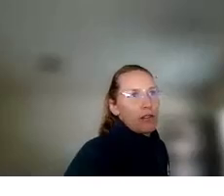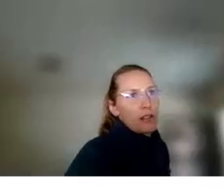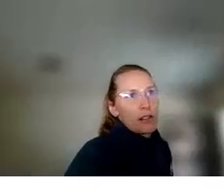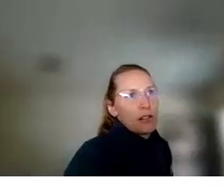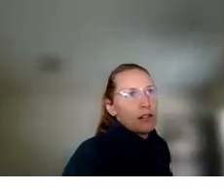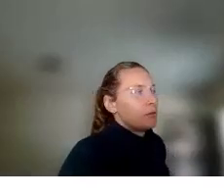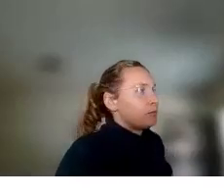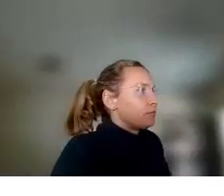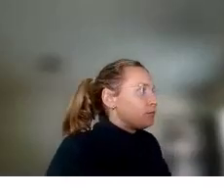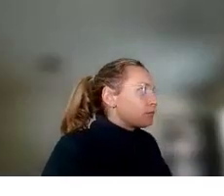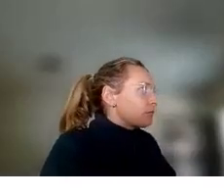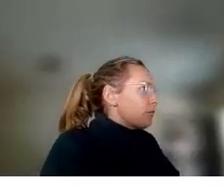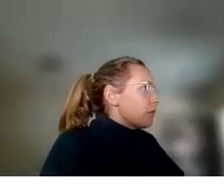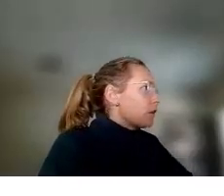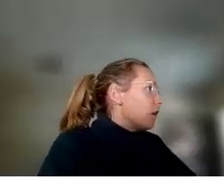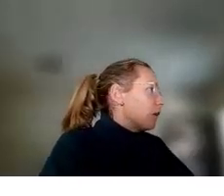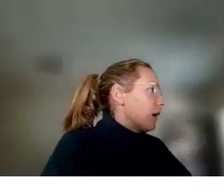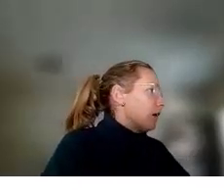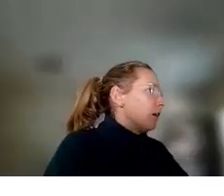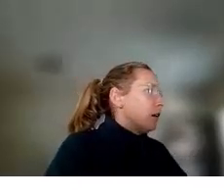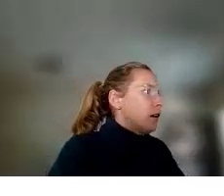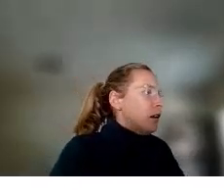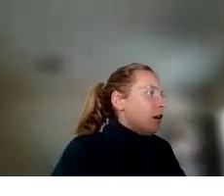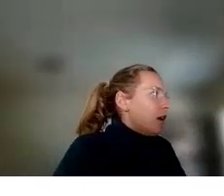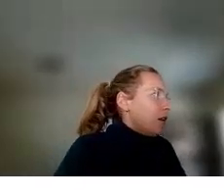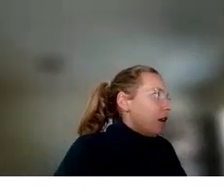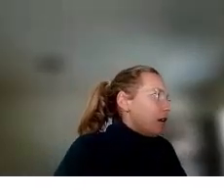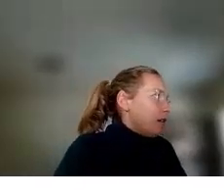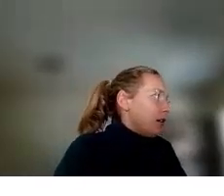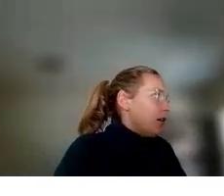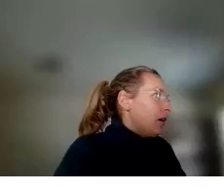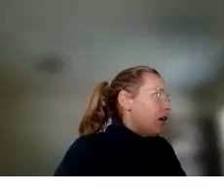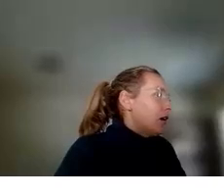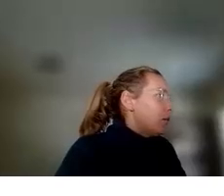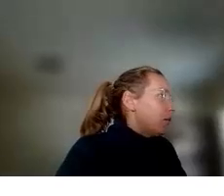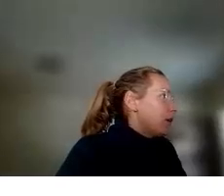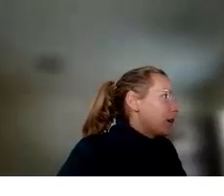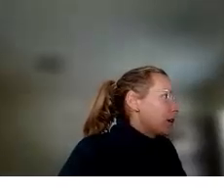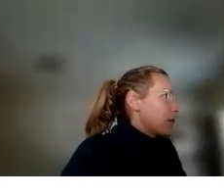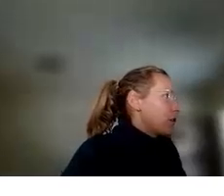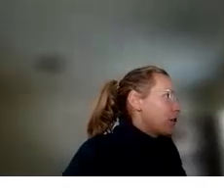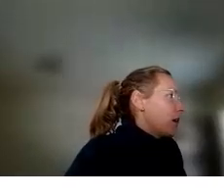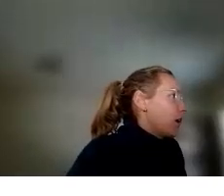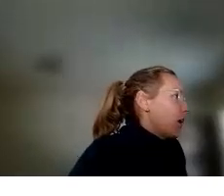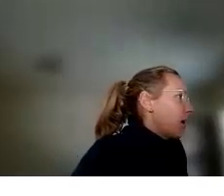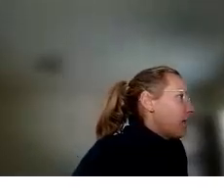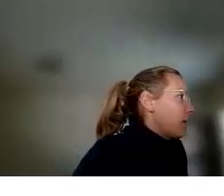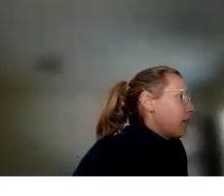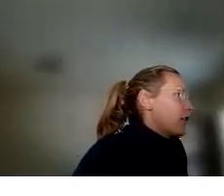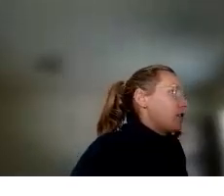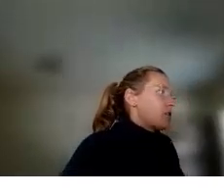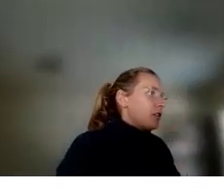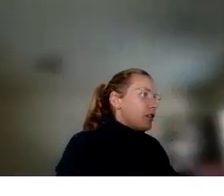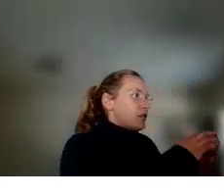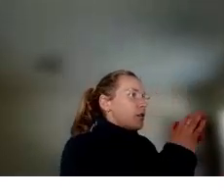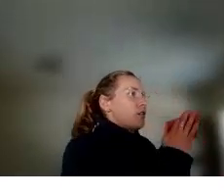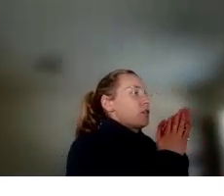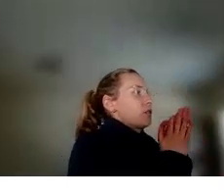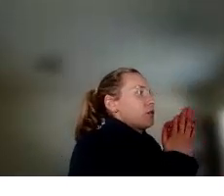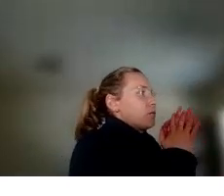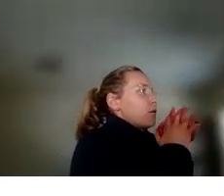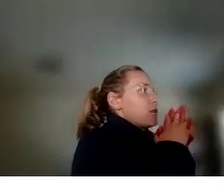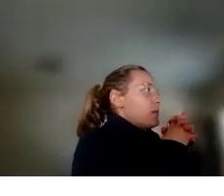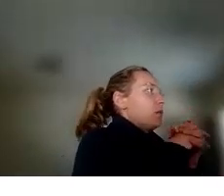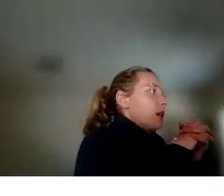that service. Okay. And then the next question I have, are there concerns